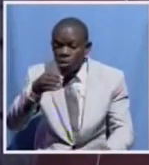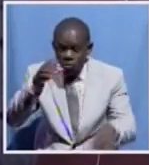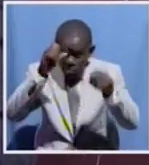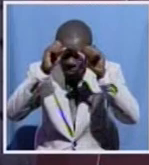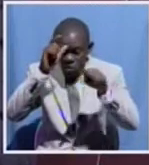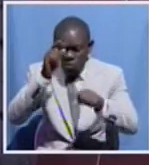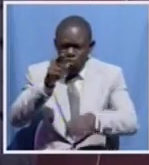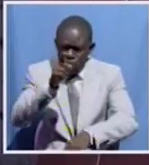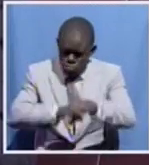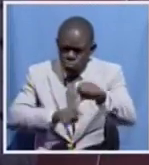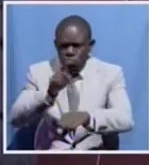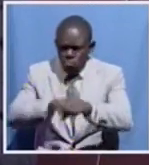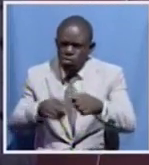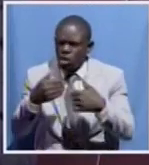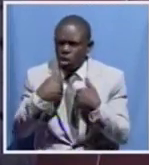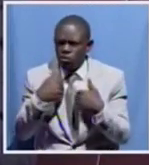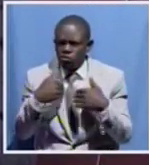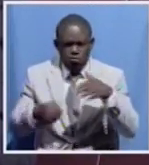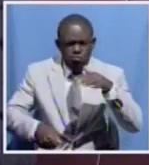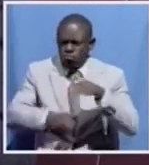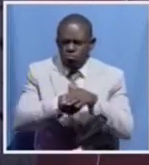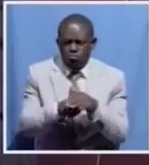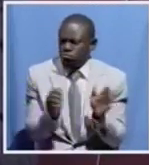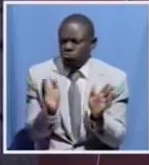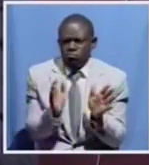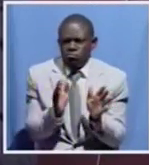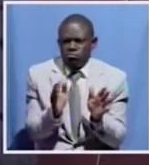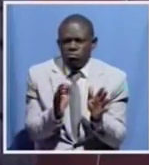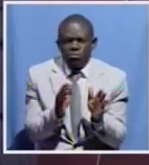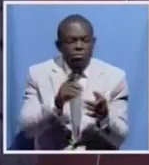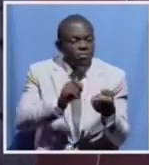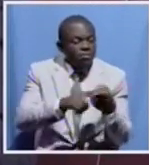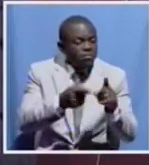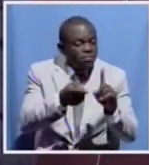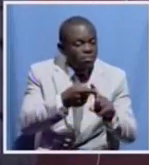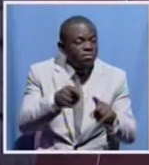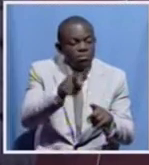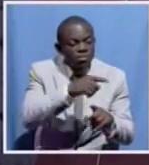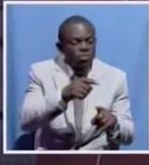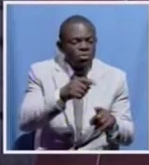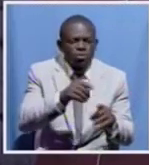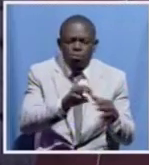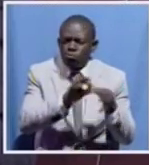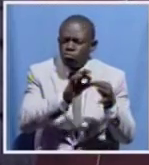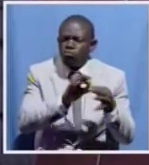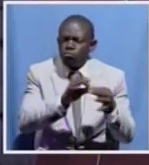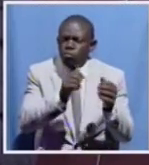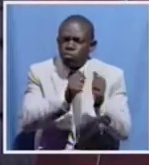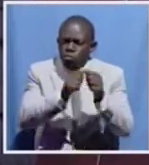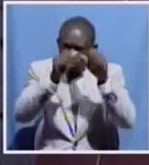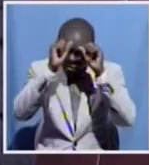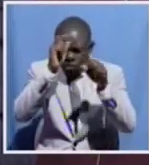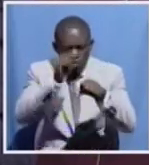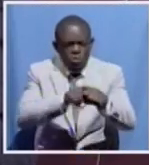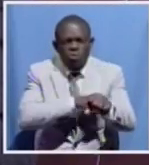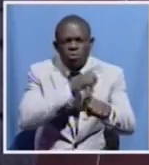parted company with friends. He has parted company with people whom he has known for a long time, keen supporters. He